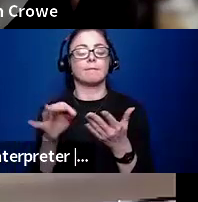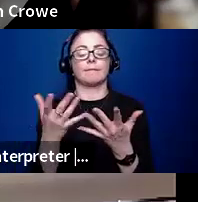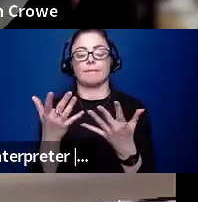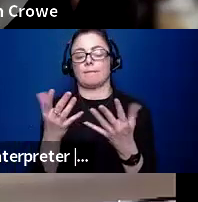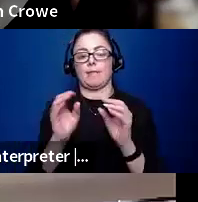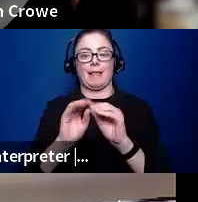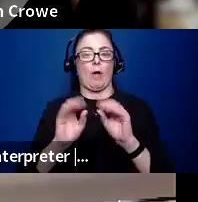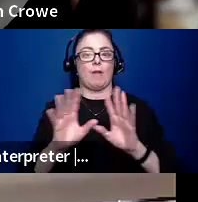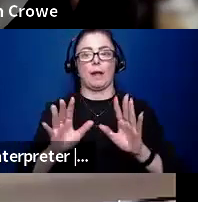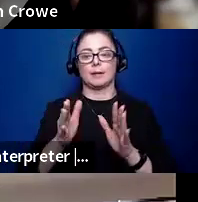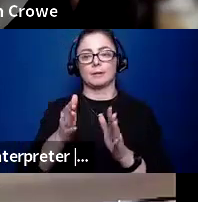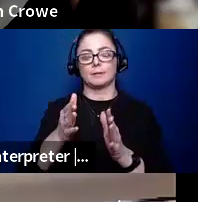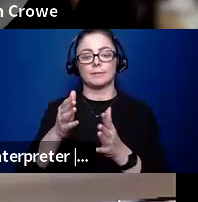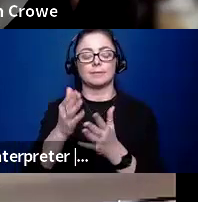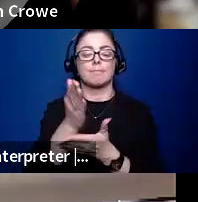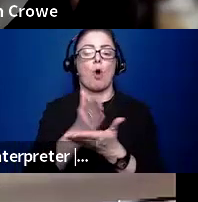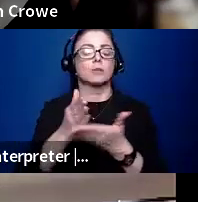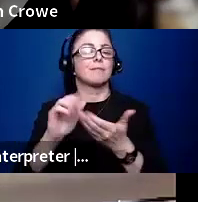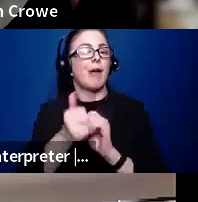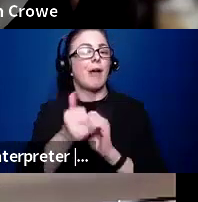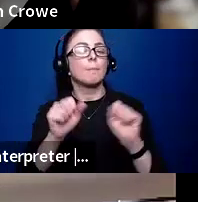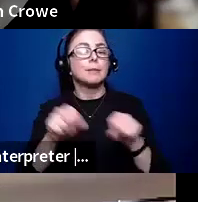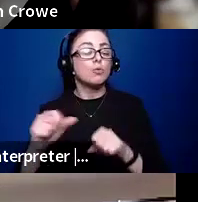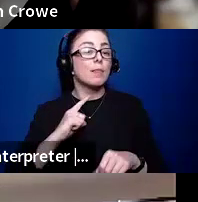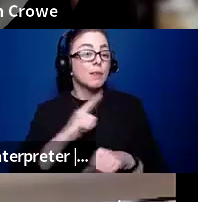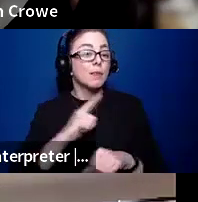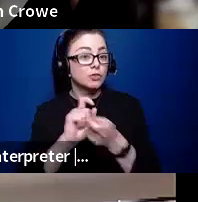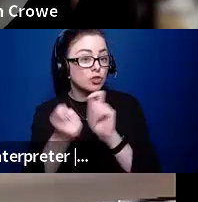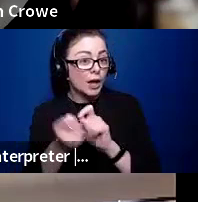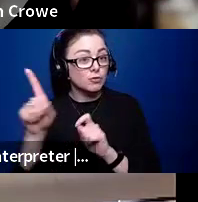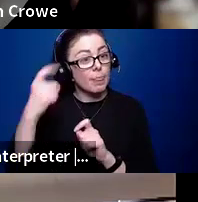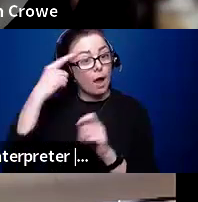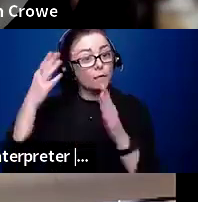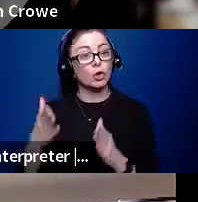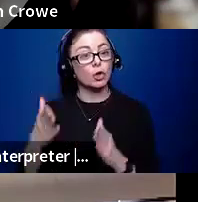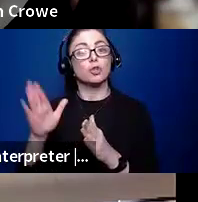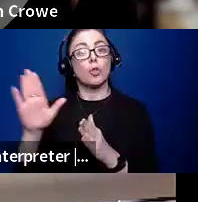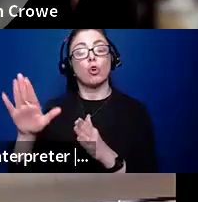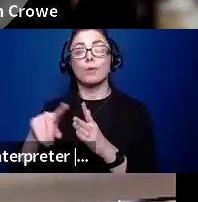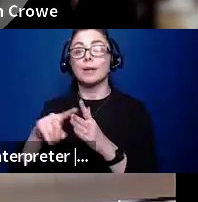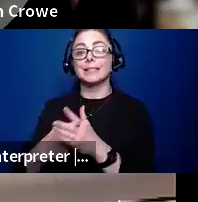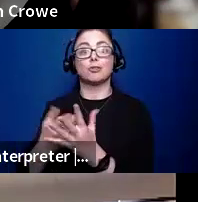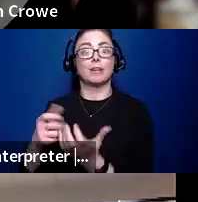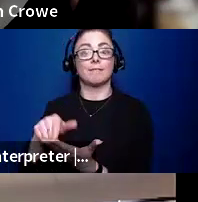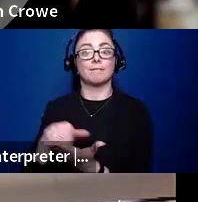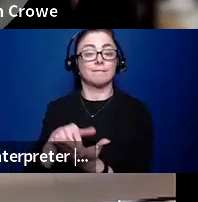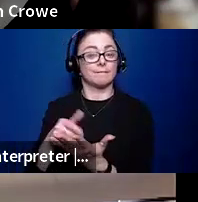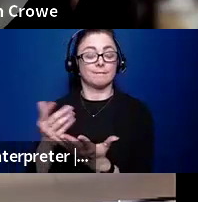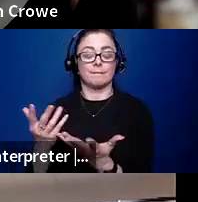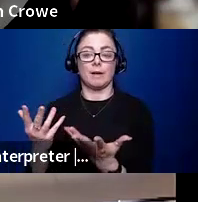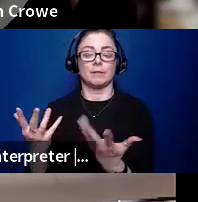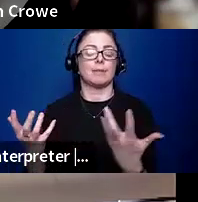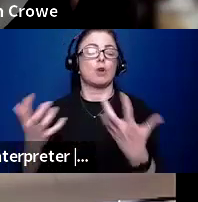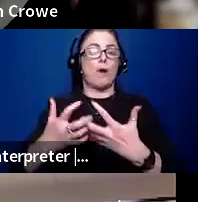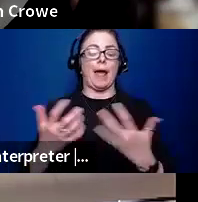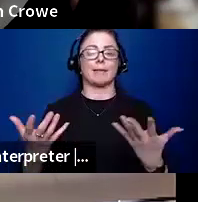how potential legislative changes and the governor's initiative interact with our system. And so just to be clear,